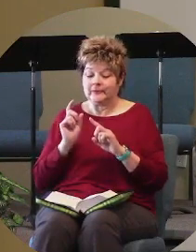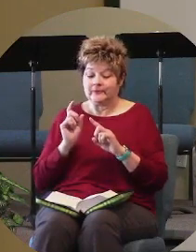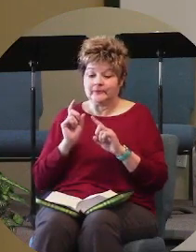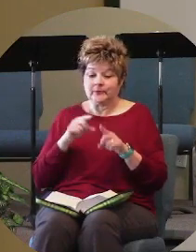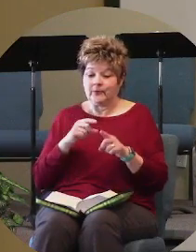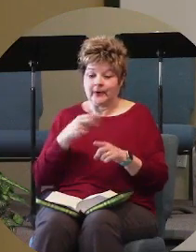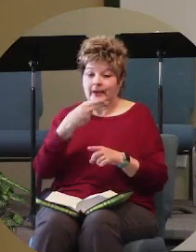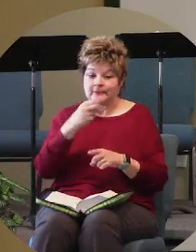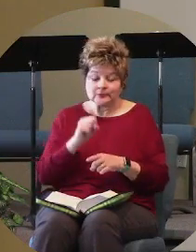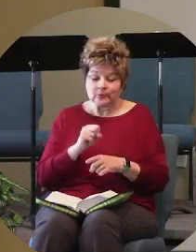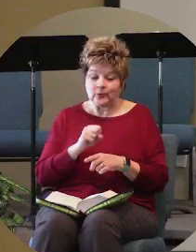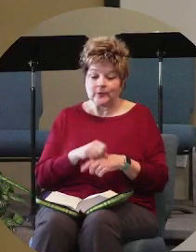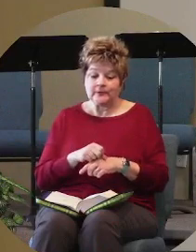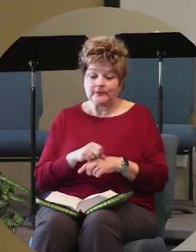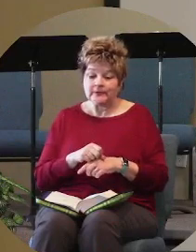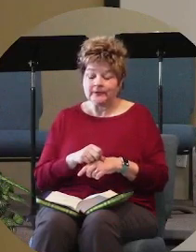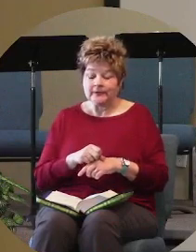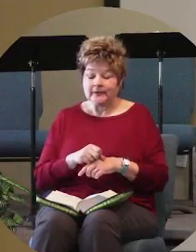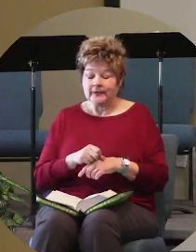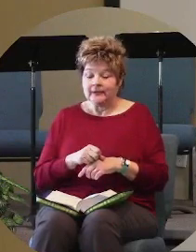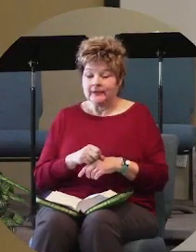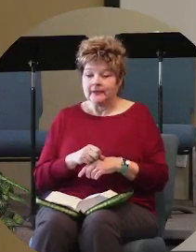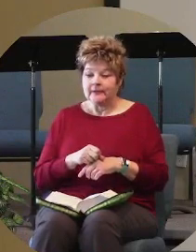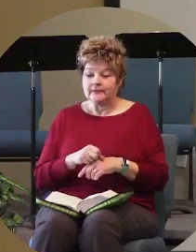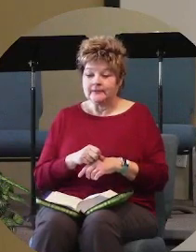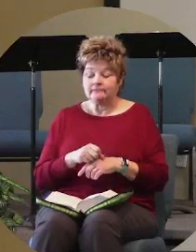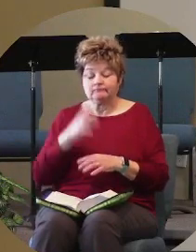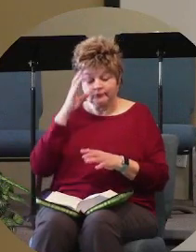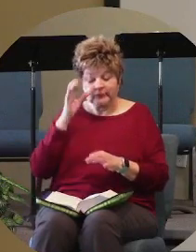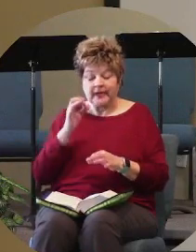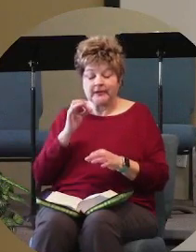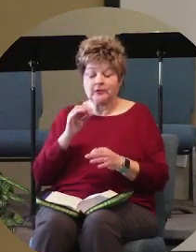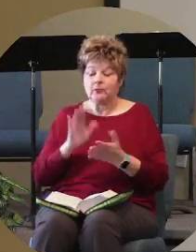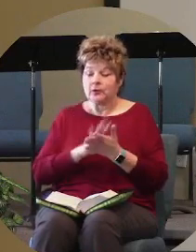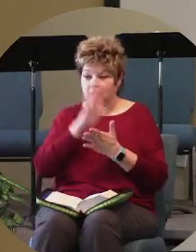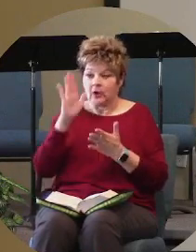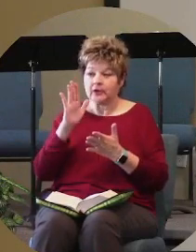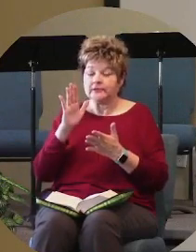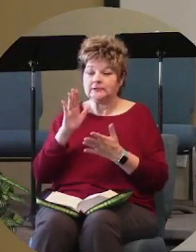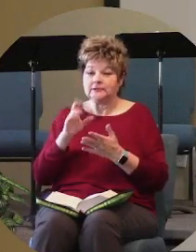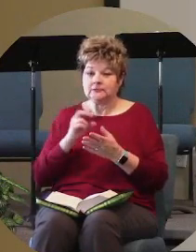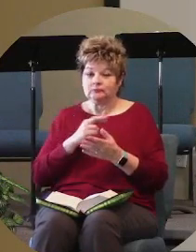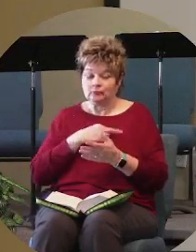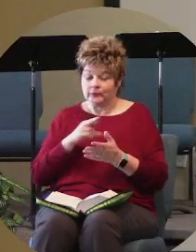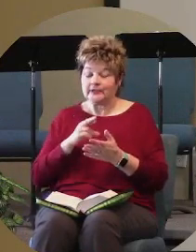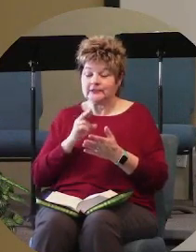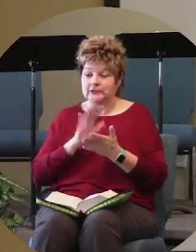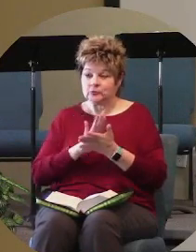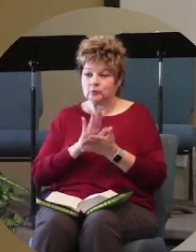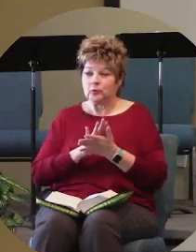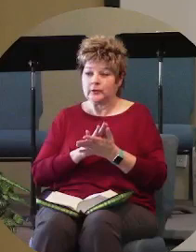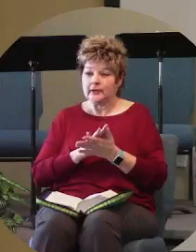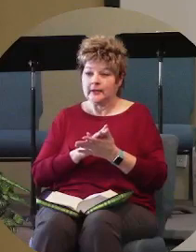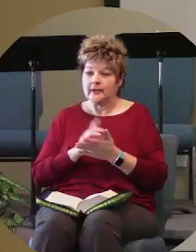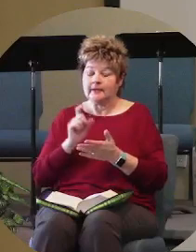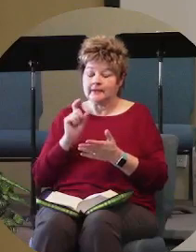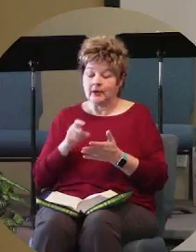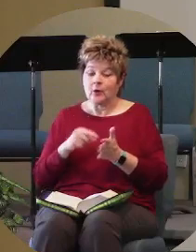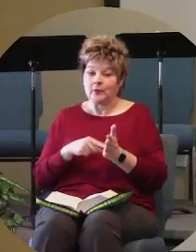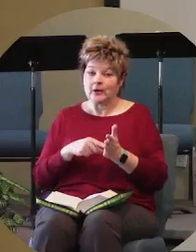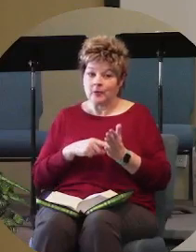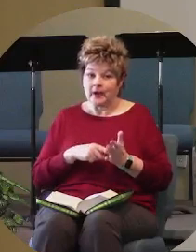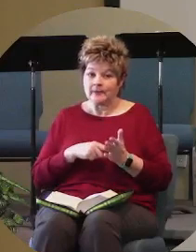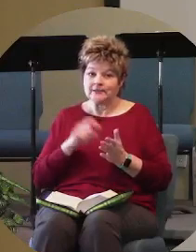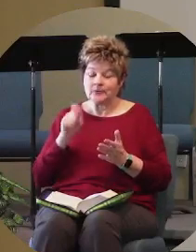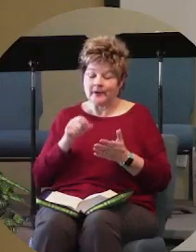you got to go to high school, at least when I was growing up, you had to go to high school, chose to go to college, chose to go to seminary. And you know what? There are requirements. You have to